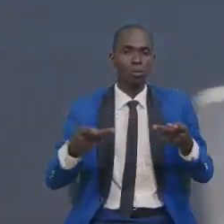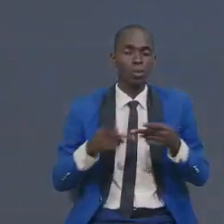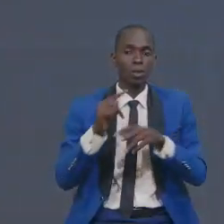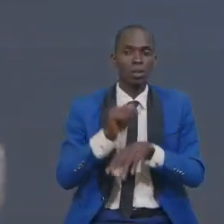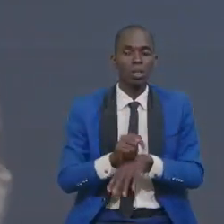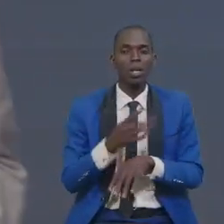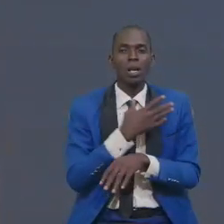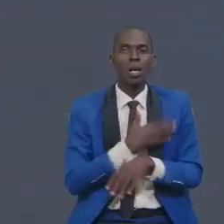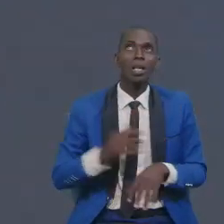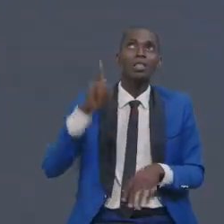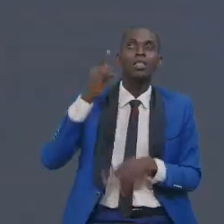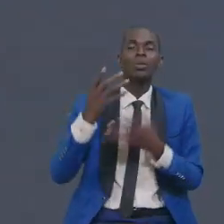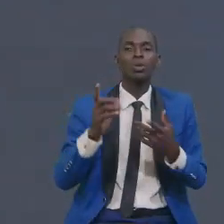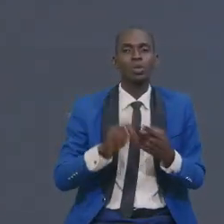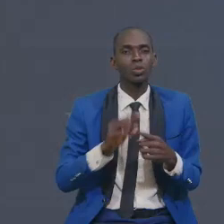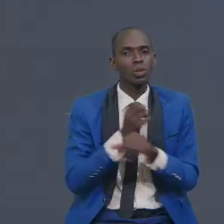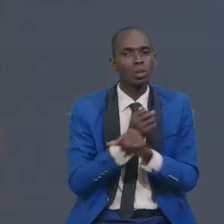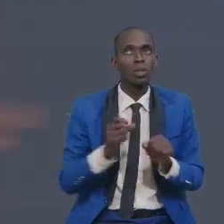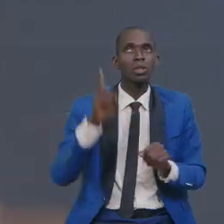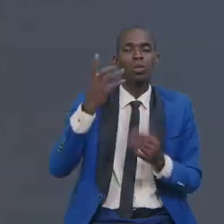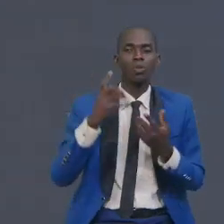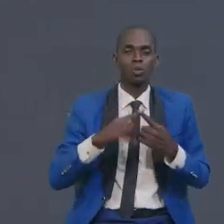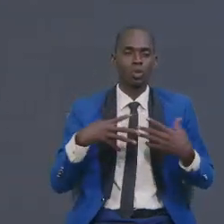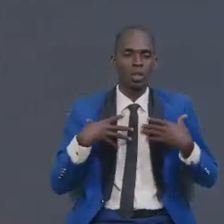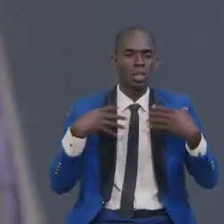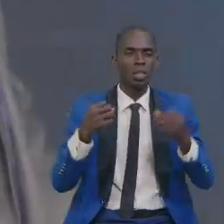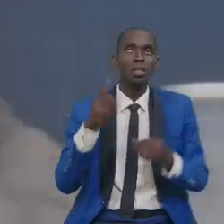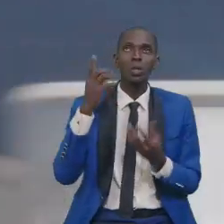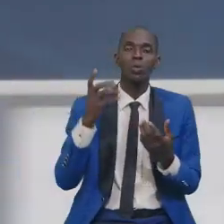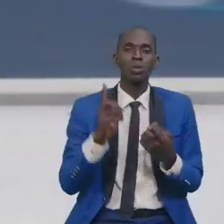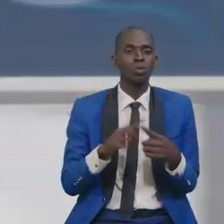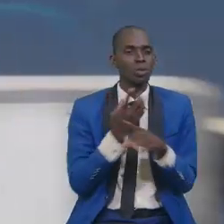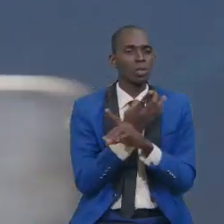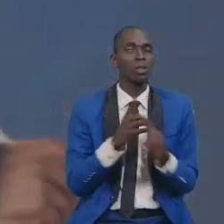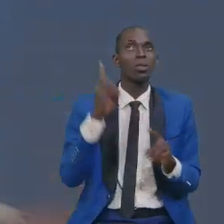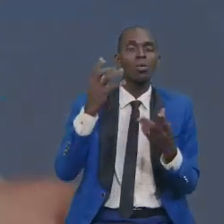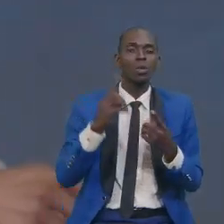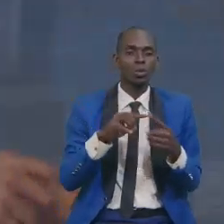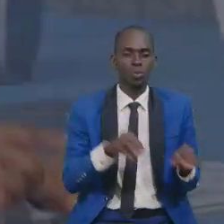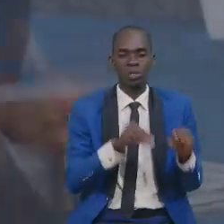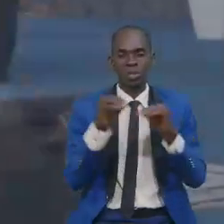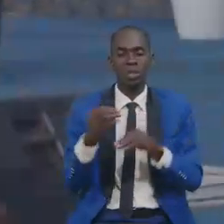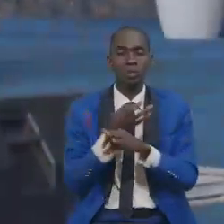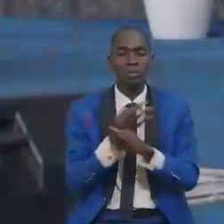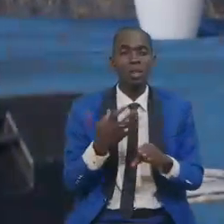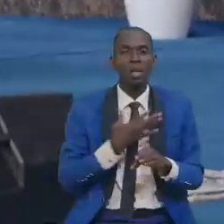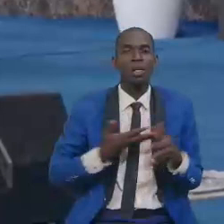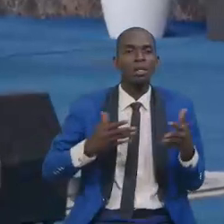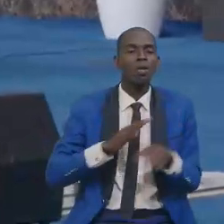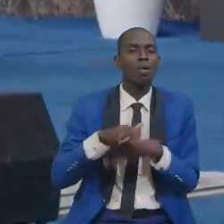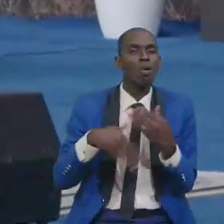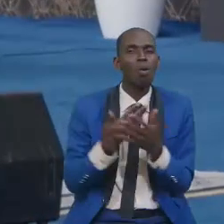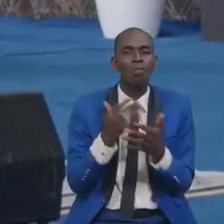he wants to kill he wants to deliver he wants to set free and let those extraneous